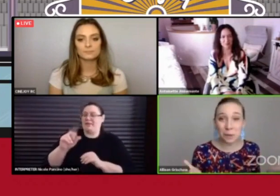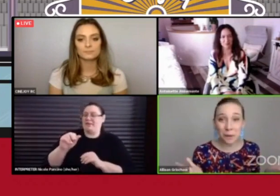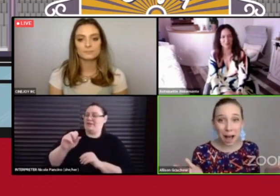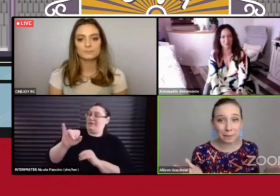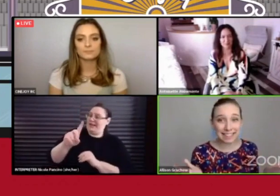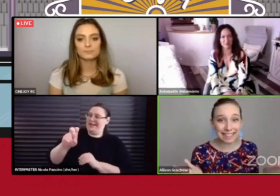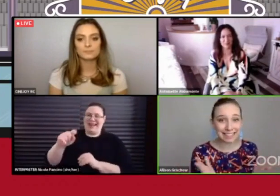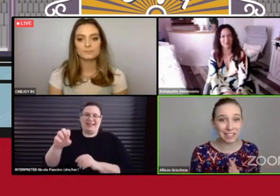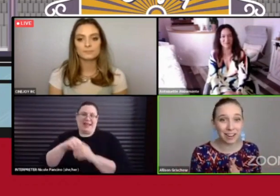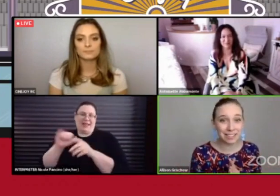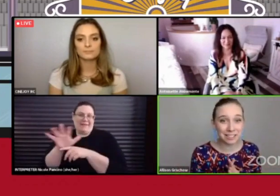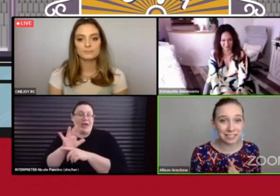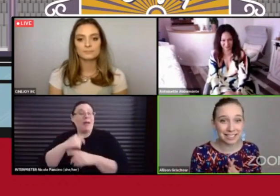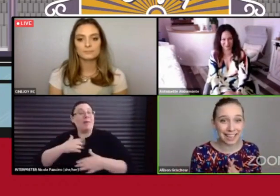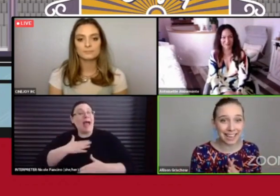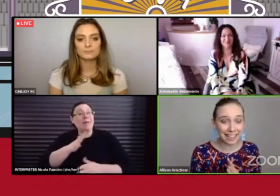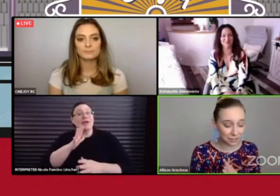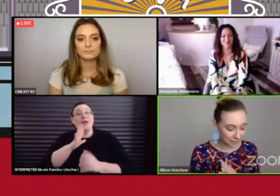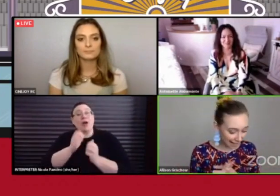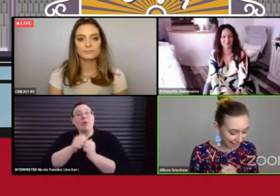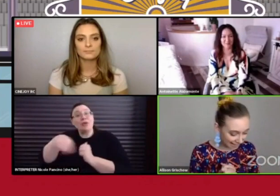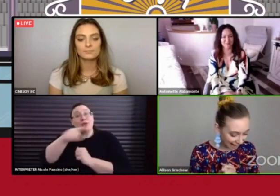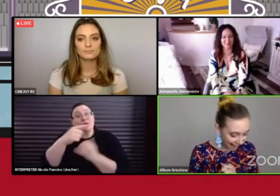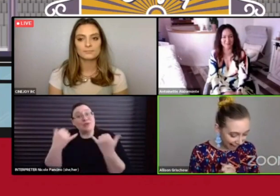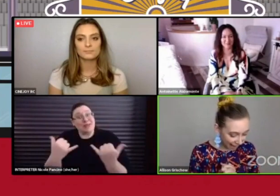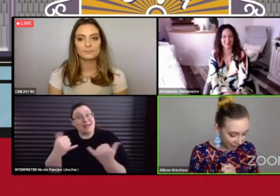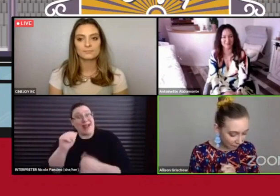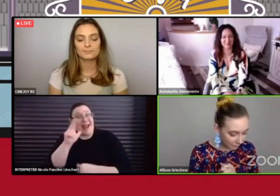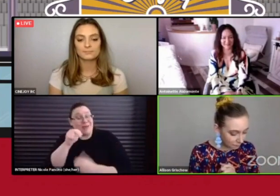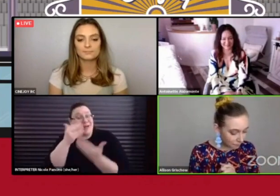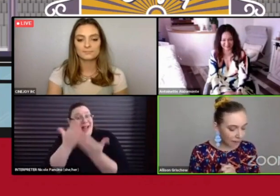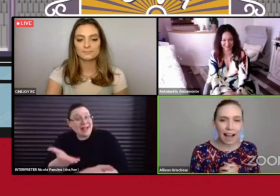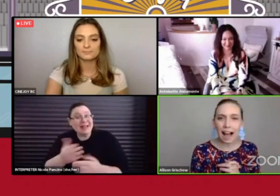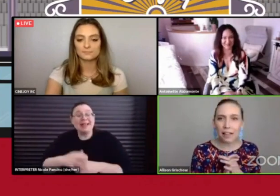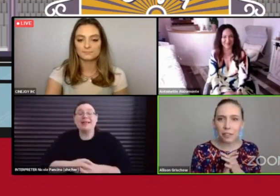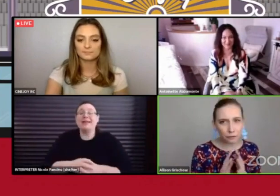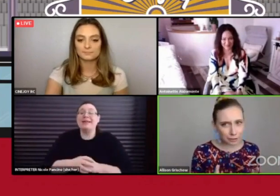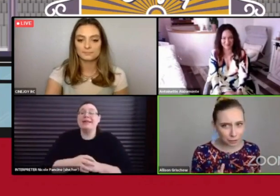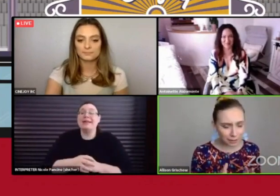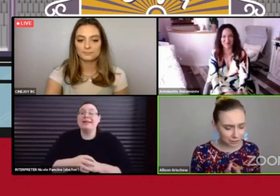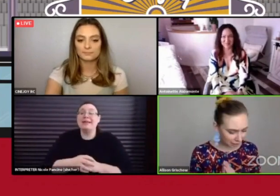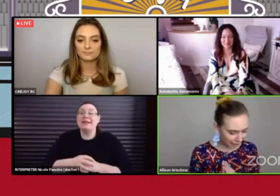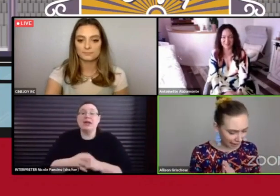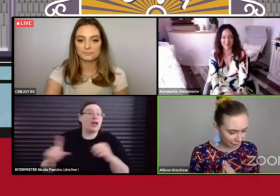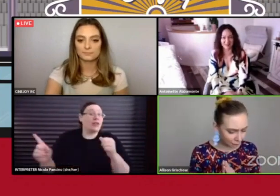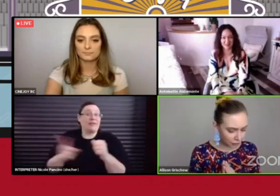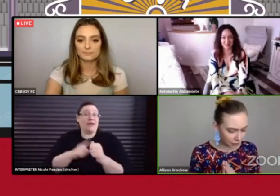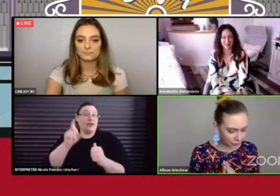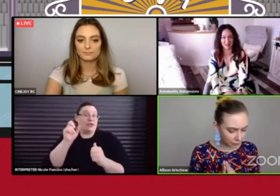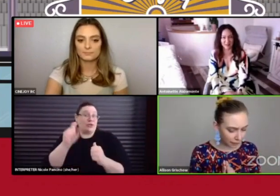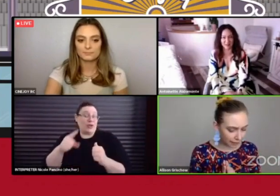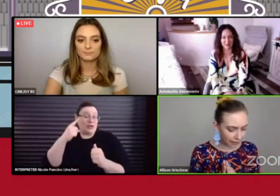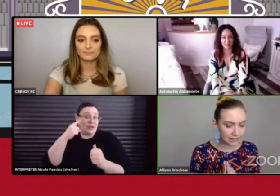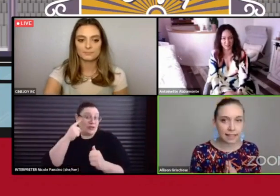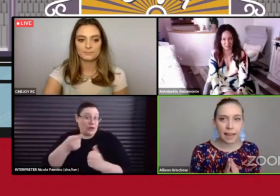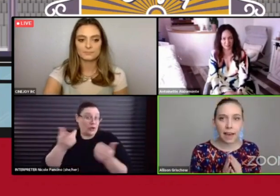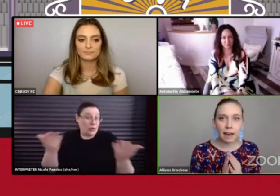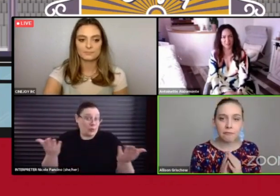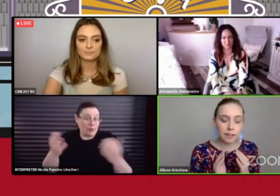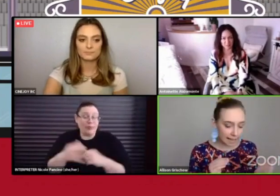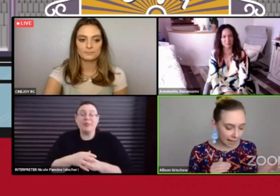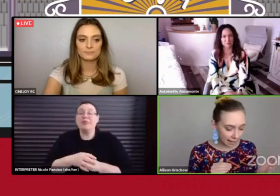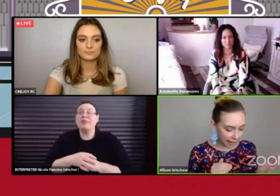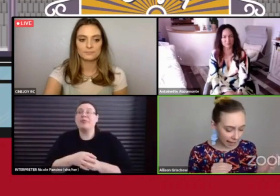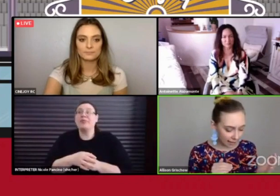i'm so happy to get to talk to you today antoinette um the first question i have for you is